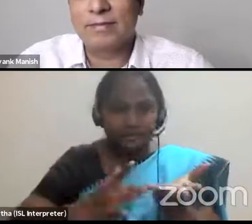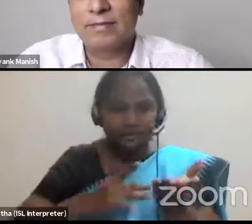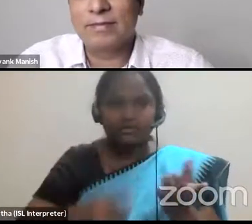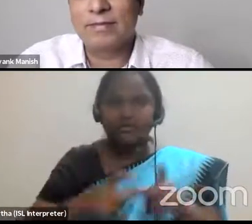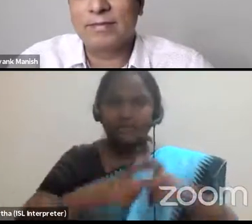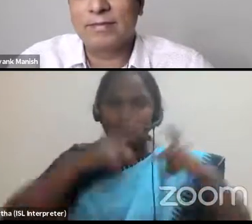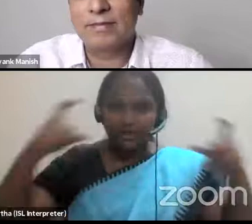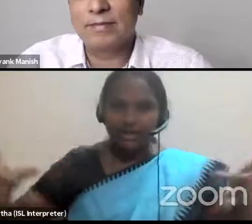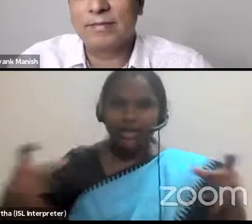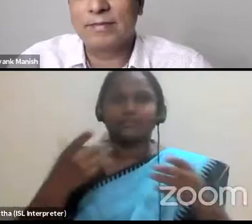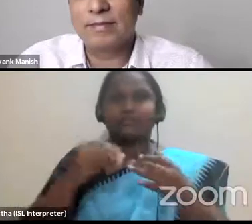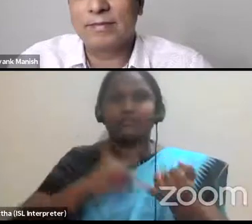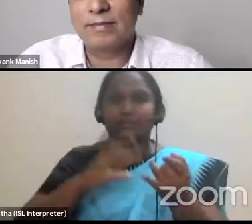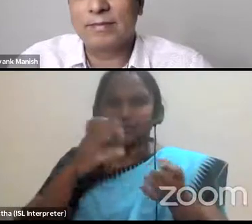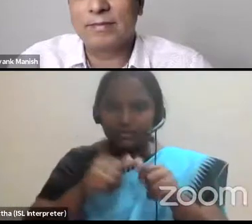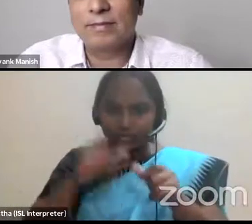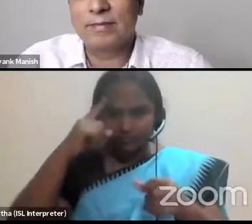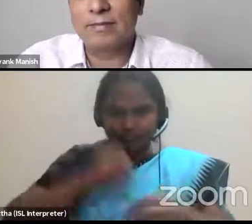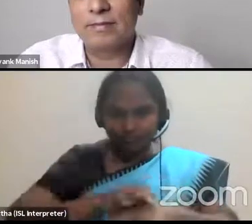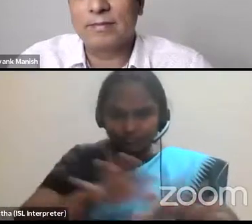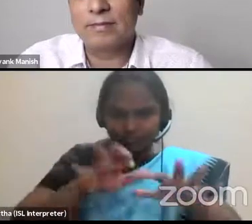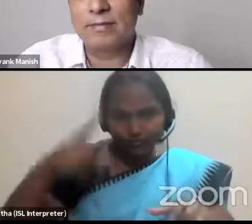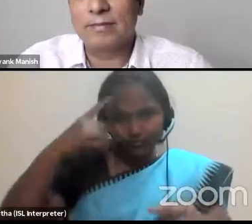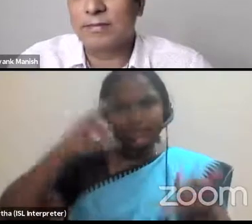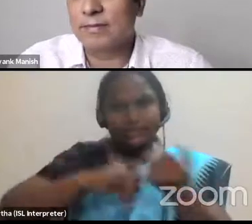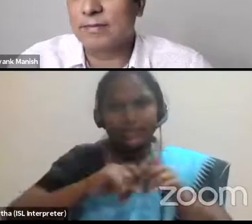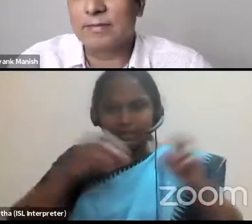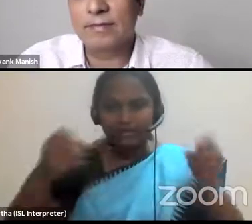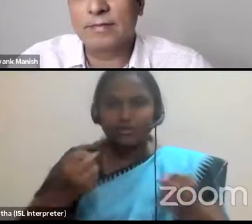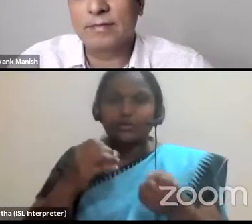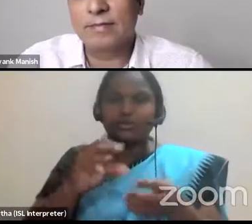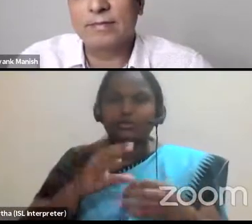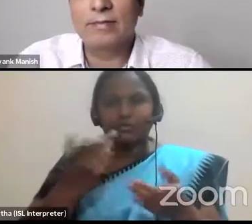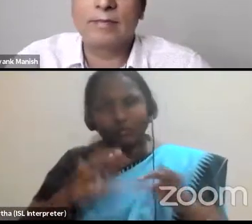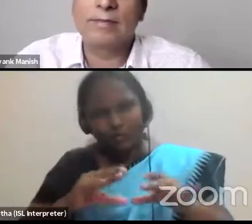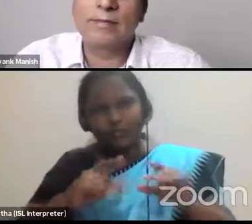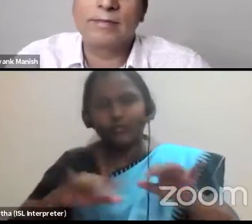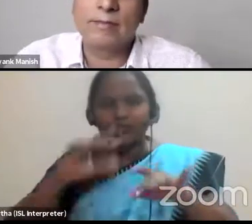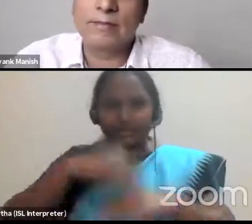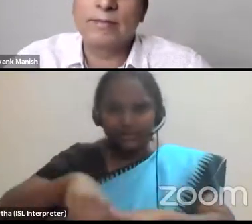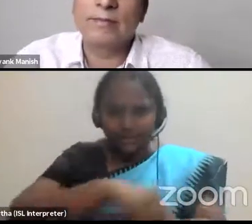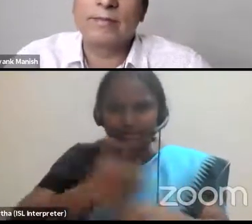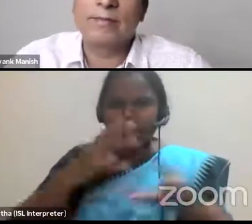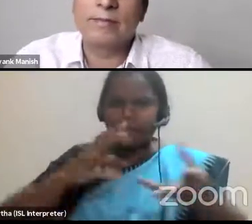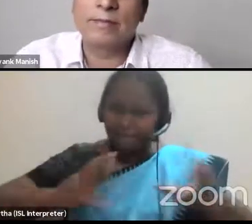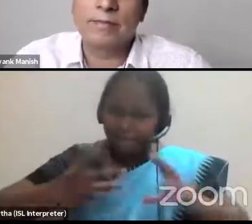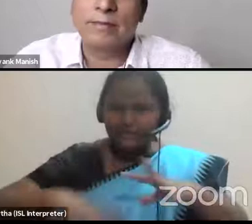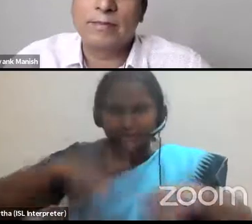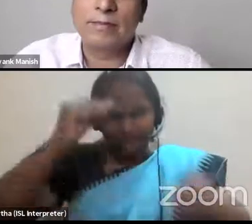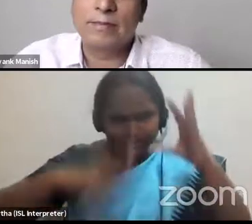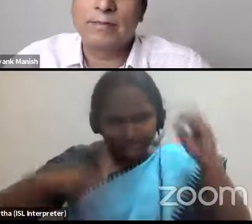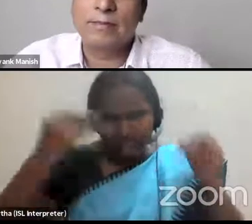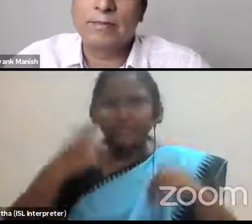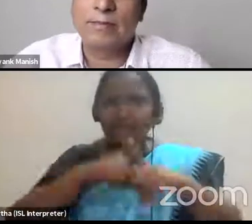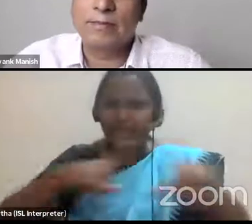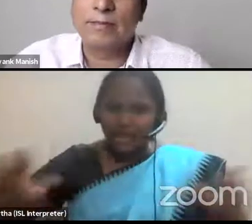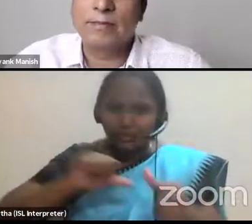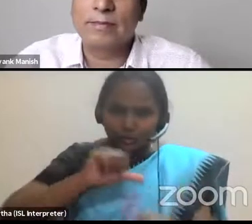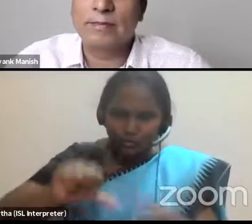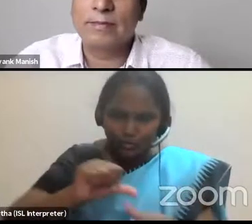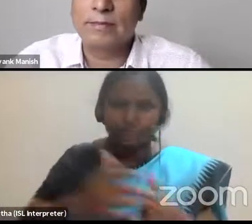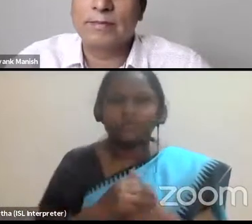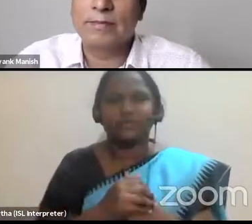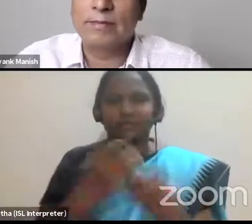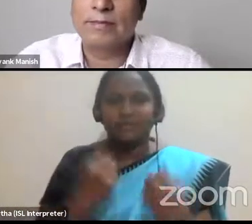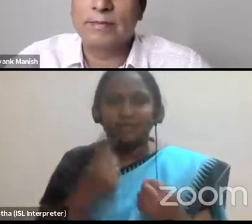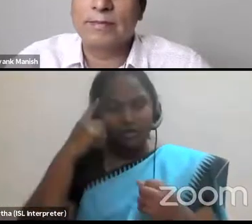as large-scale distribution systems, cloud computing, software engineering, machine learning, natural language processing. He has